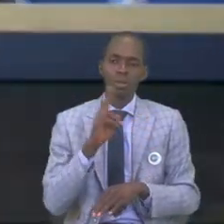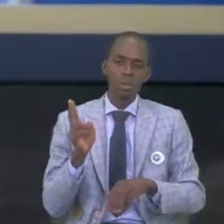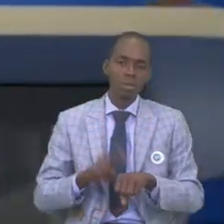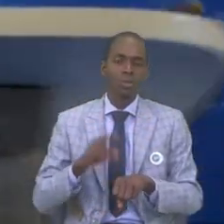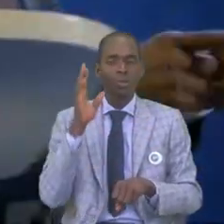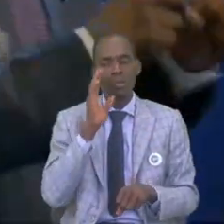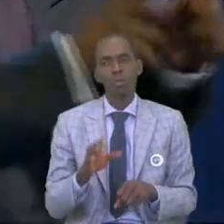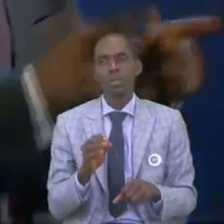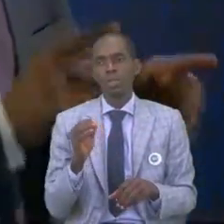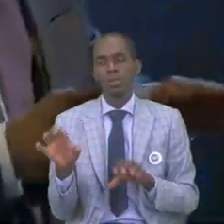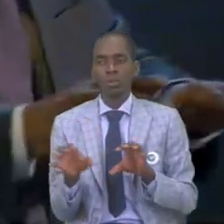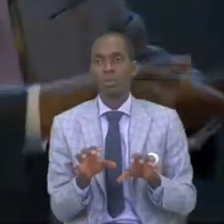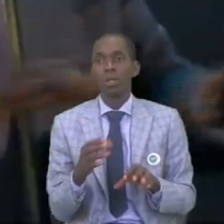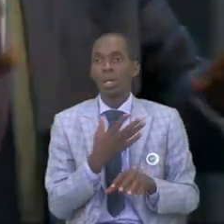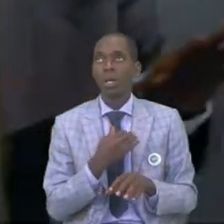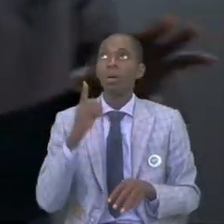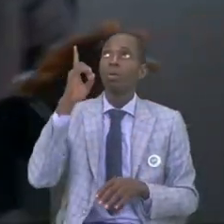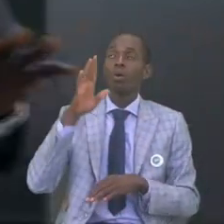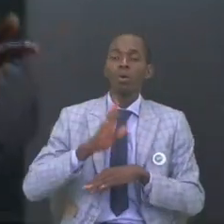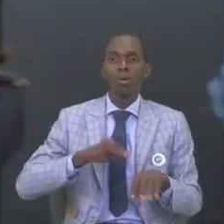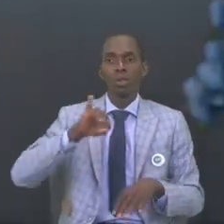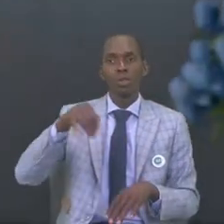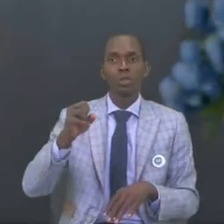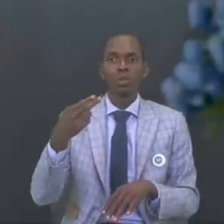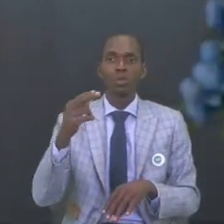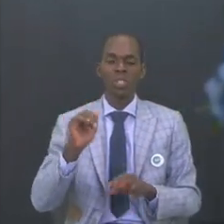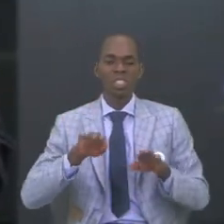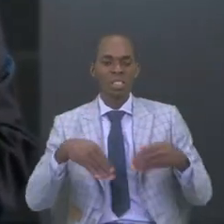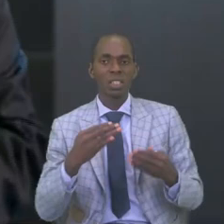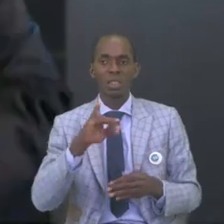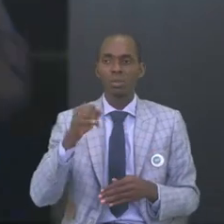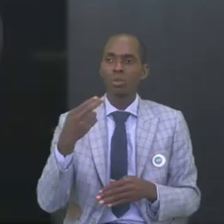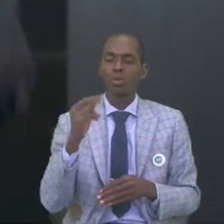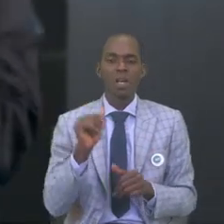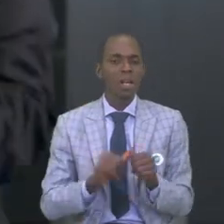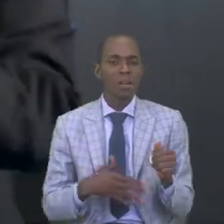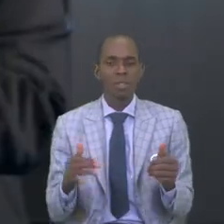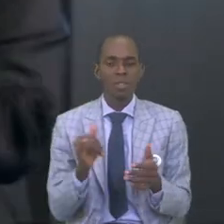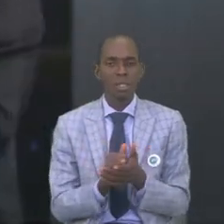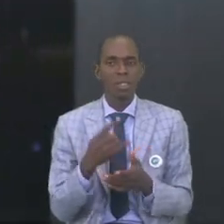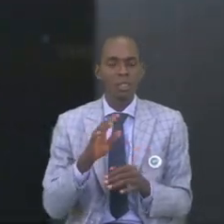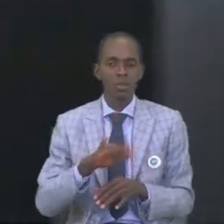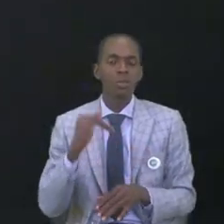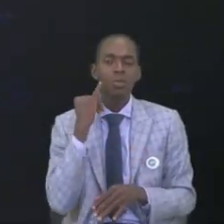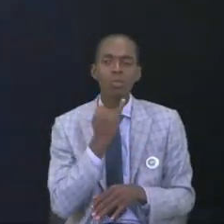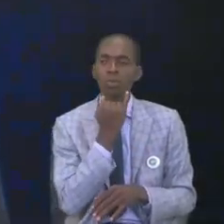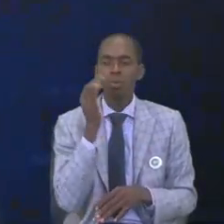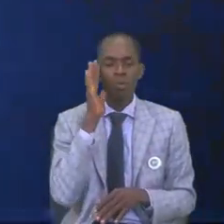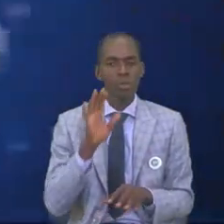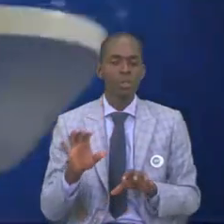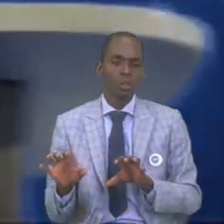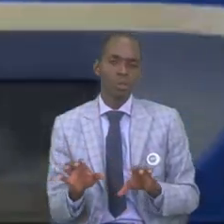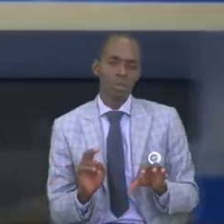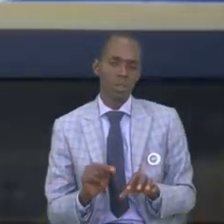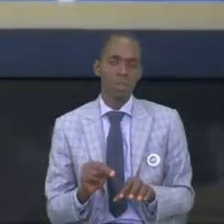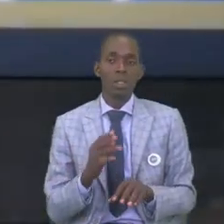Joshua, he gave Joshua everything the Israelites will need. And you go on like that, you don't